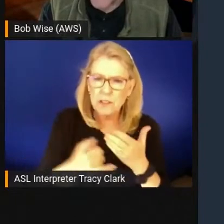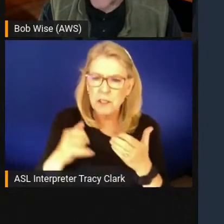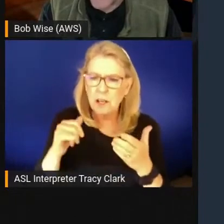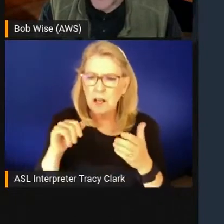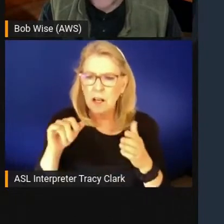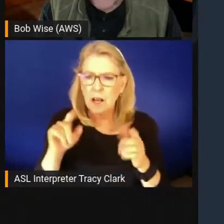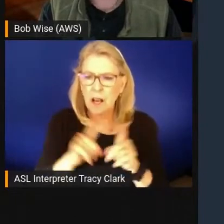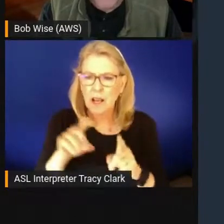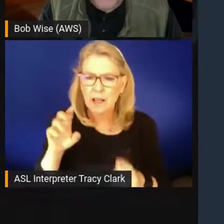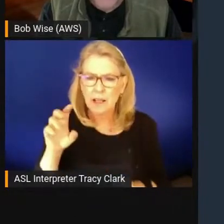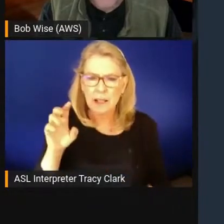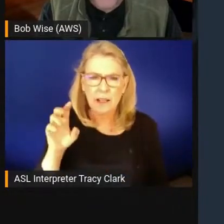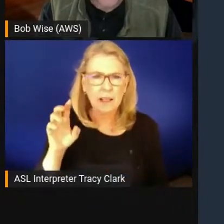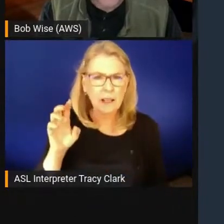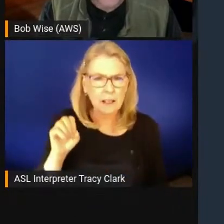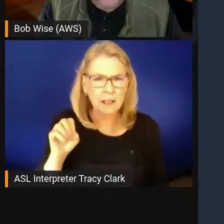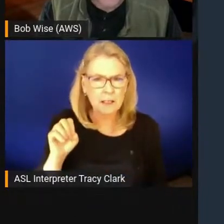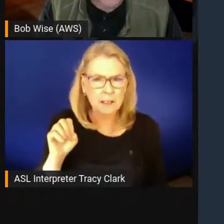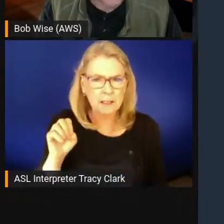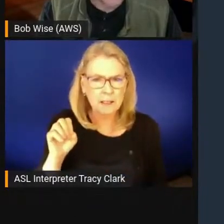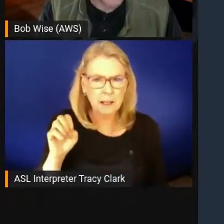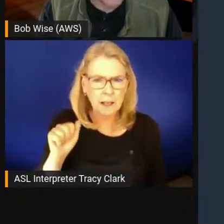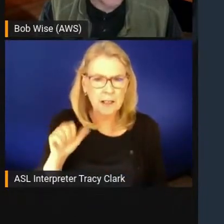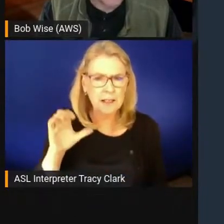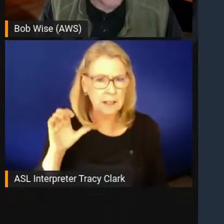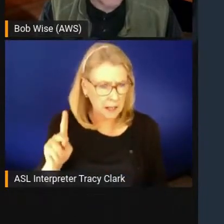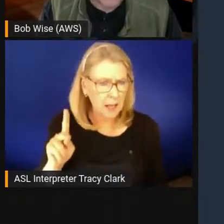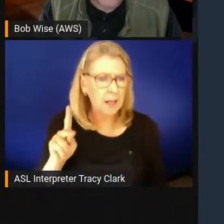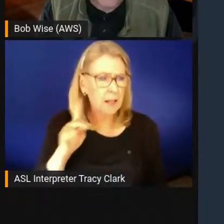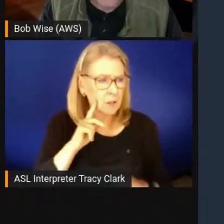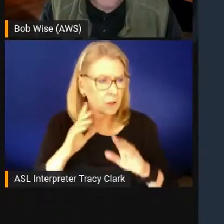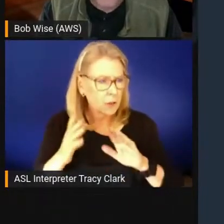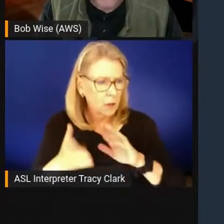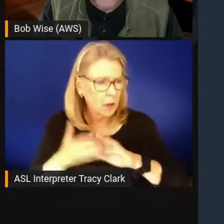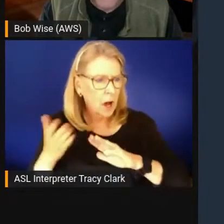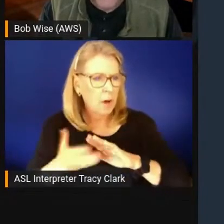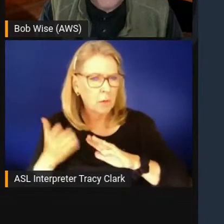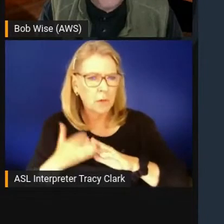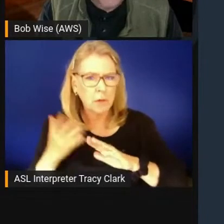Kubernetes style API for managing AWS resources.